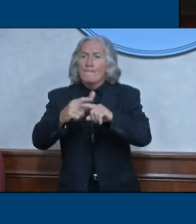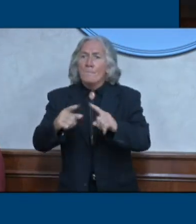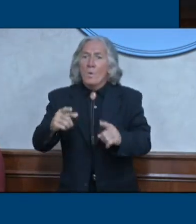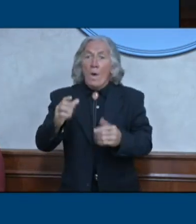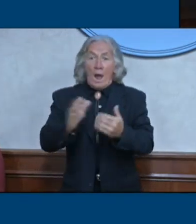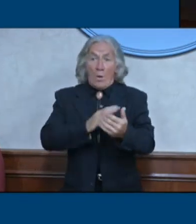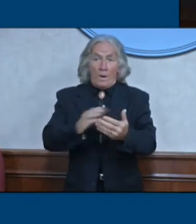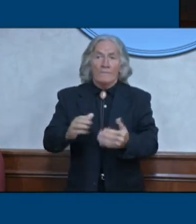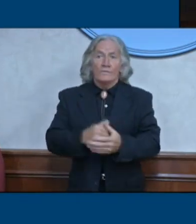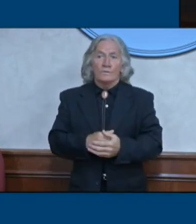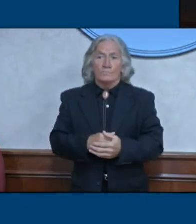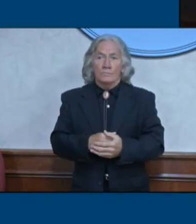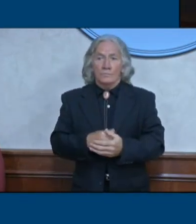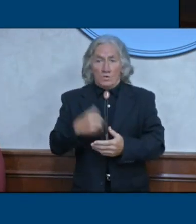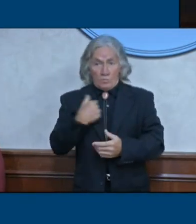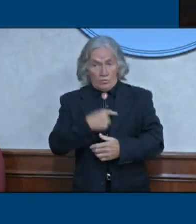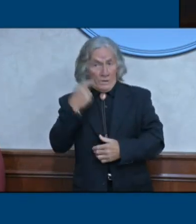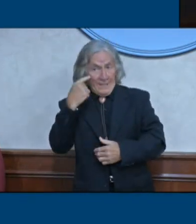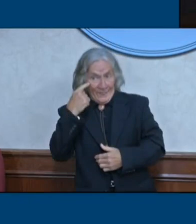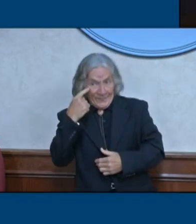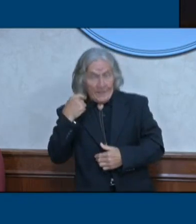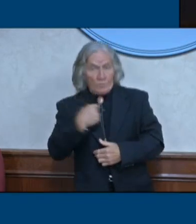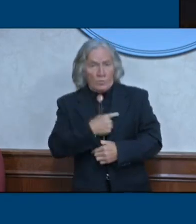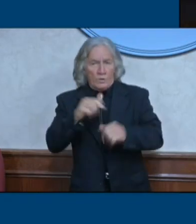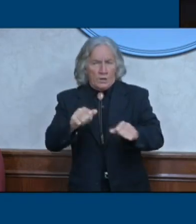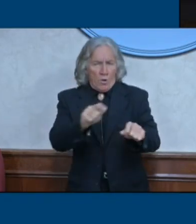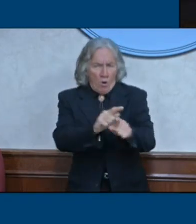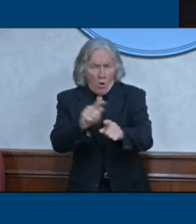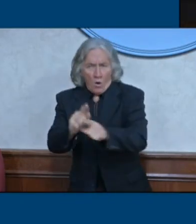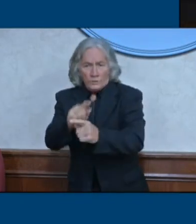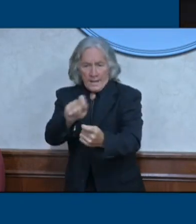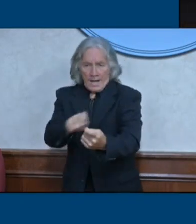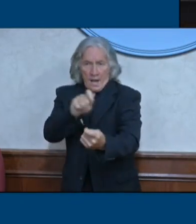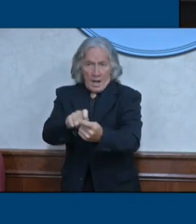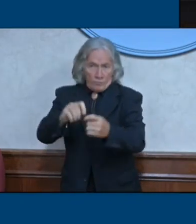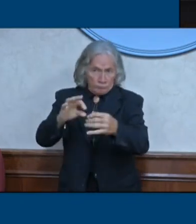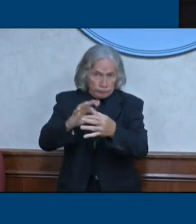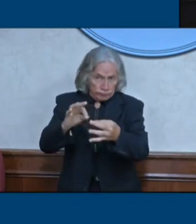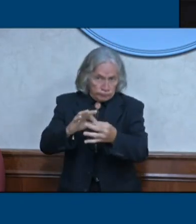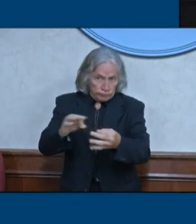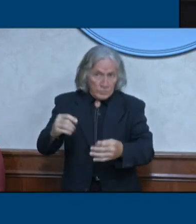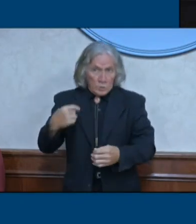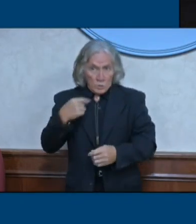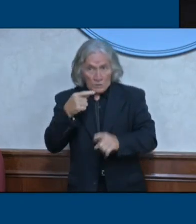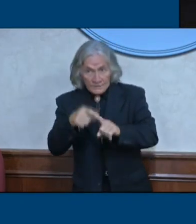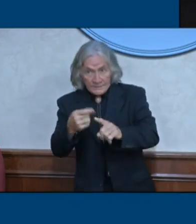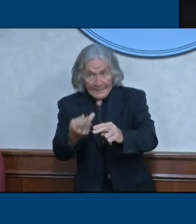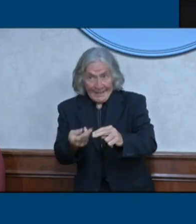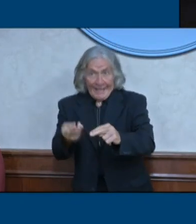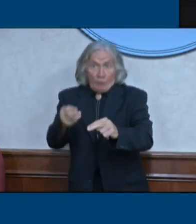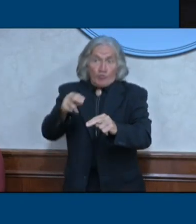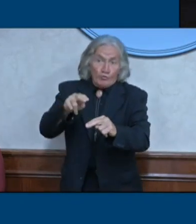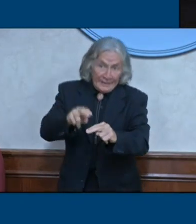settings. However, we think that we can also accurately say there